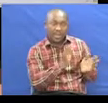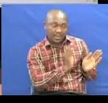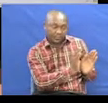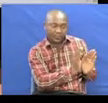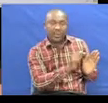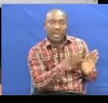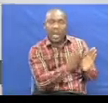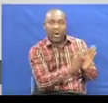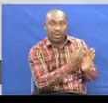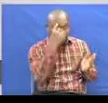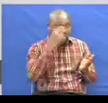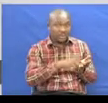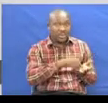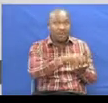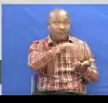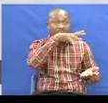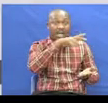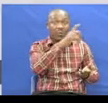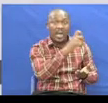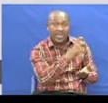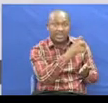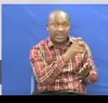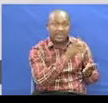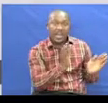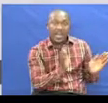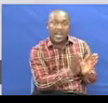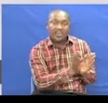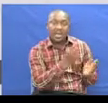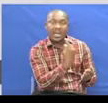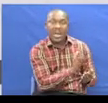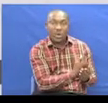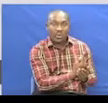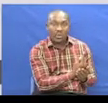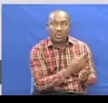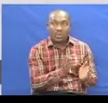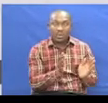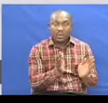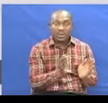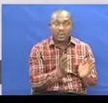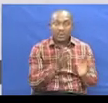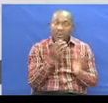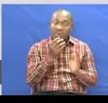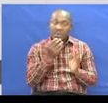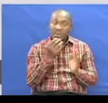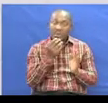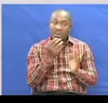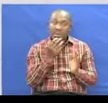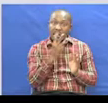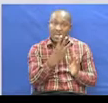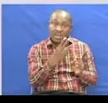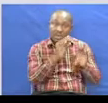alone? It means we have a numeral, which is 3. So 3 must be shifted to